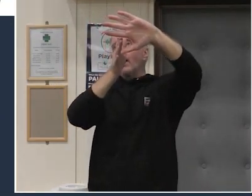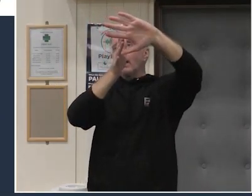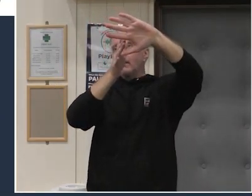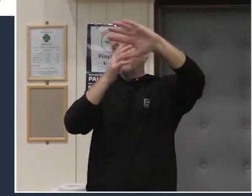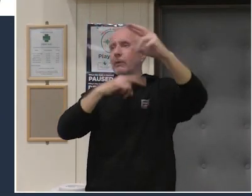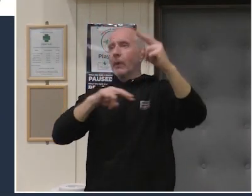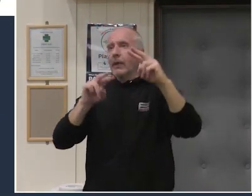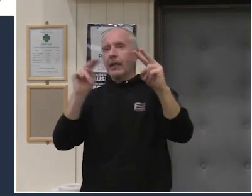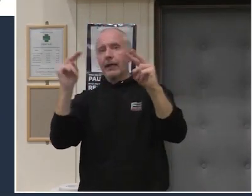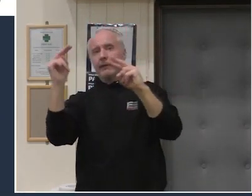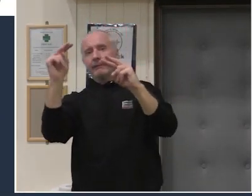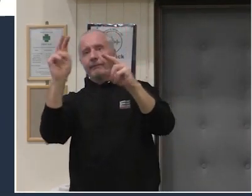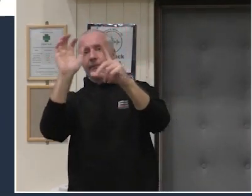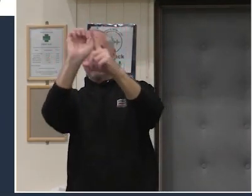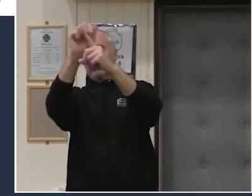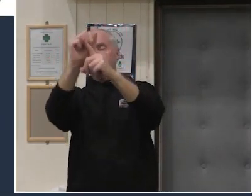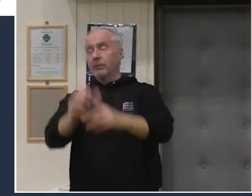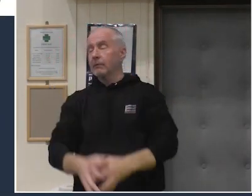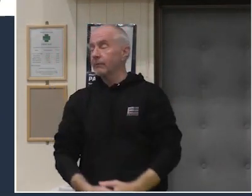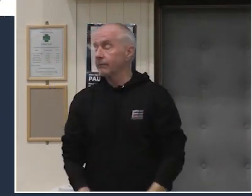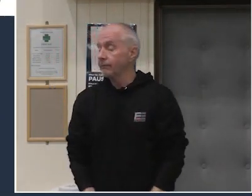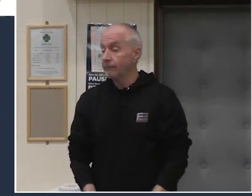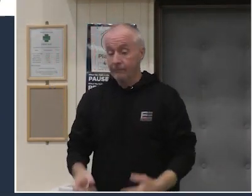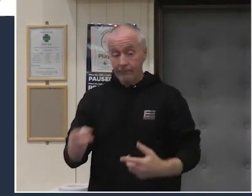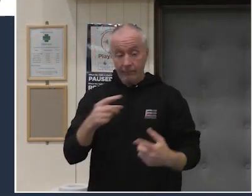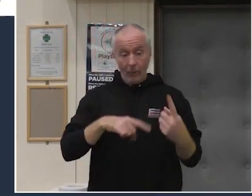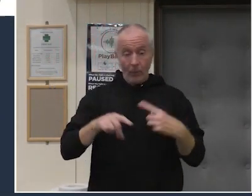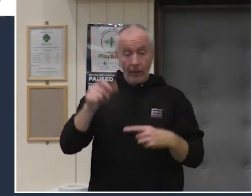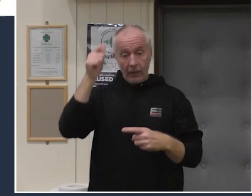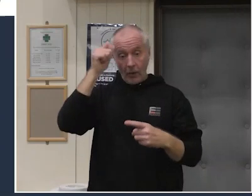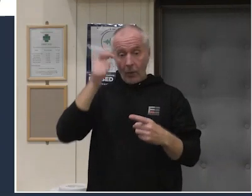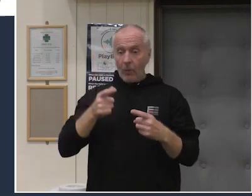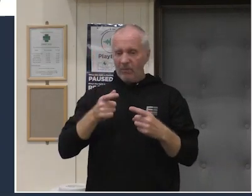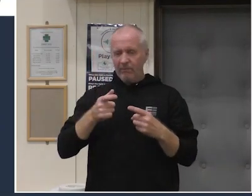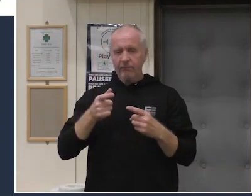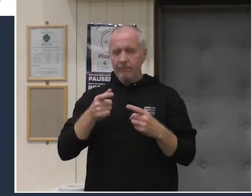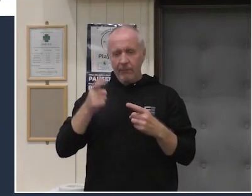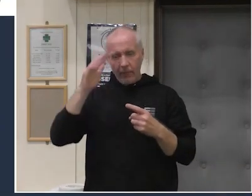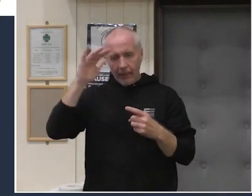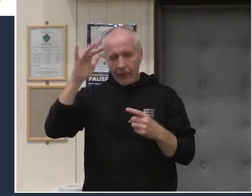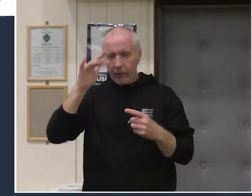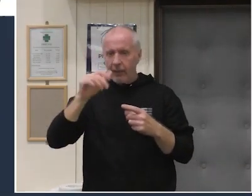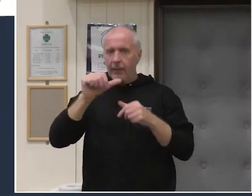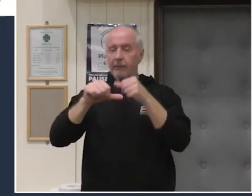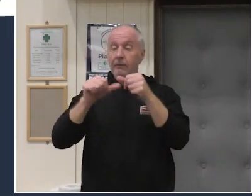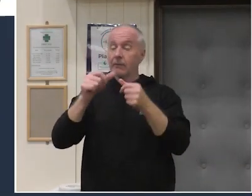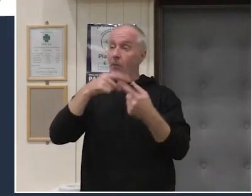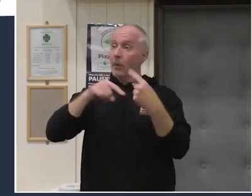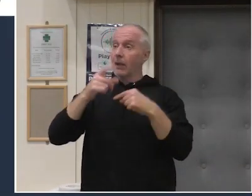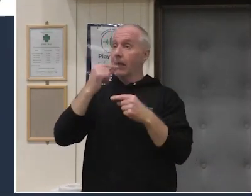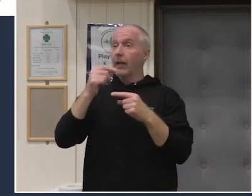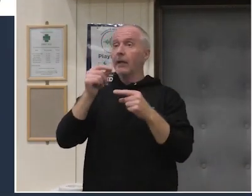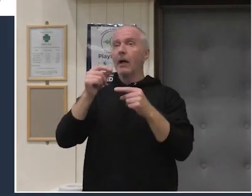Now, because we know how this works and we can get a measure of